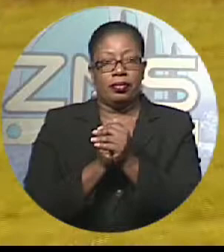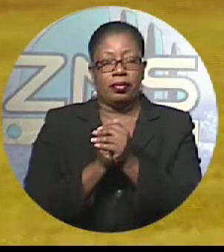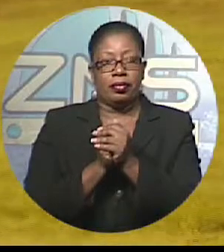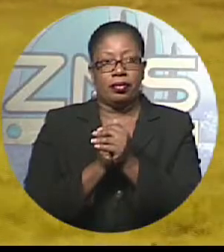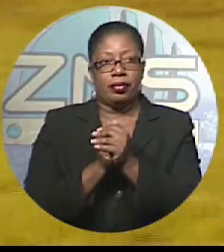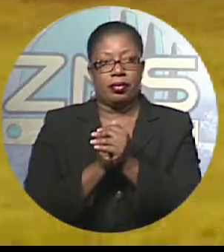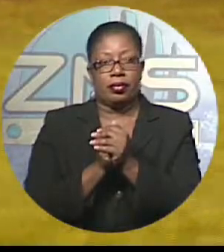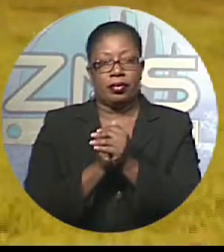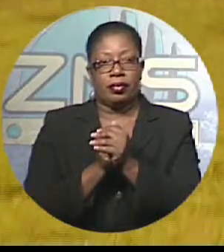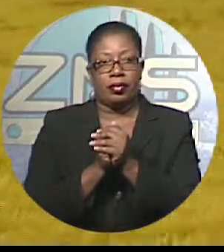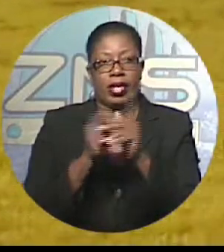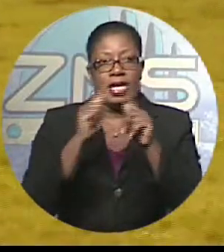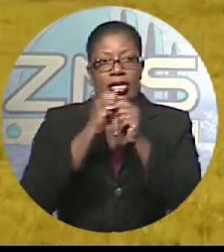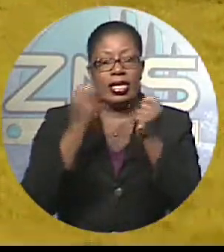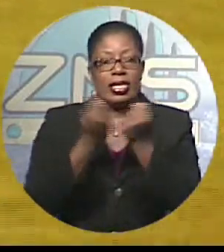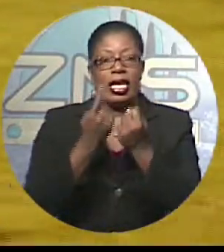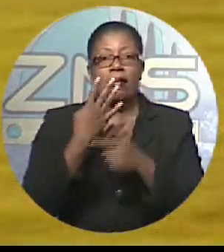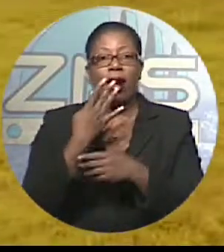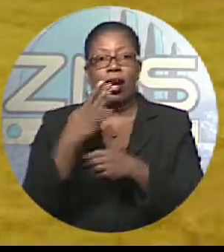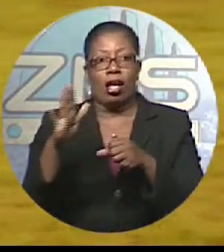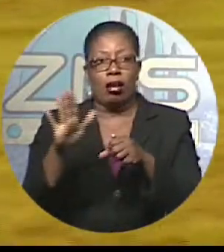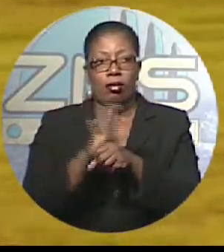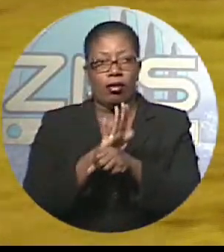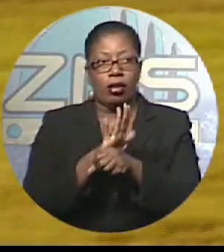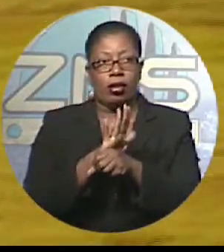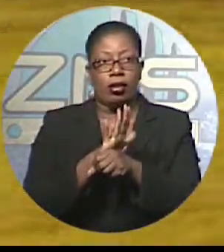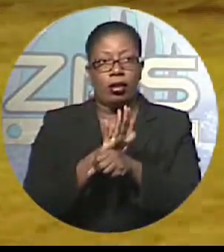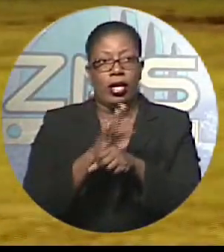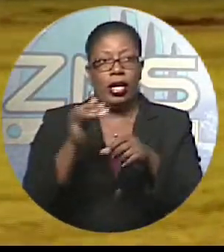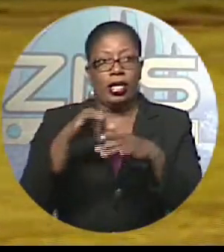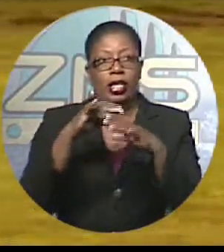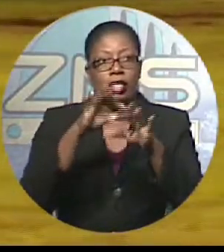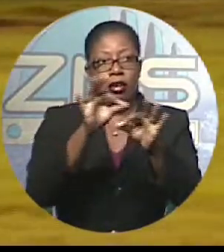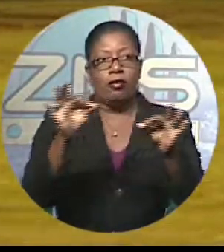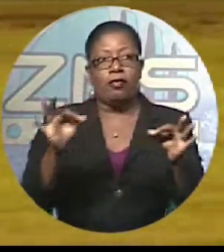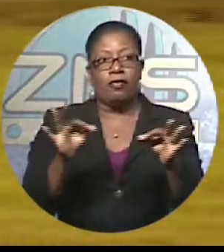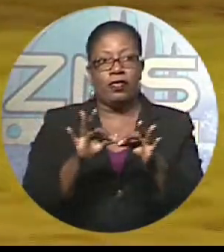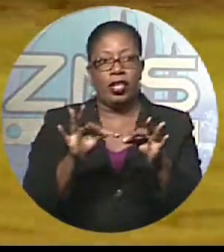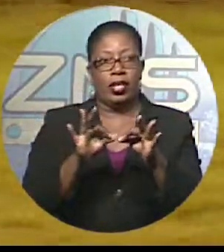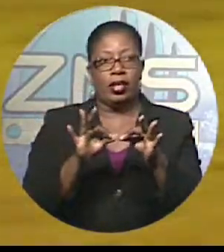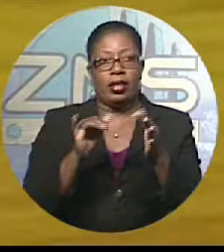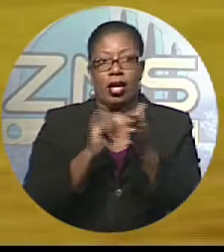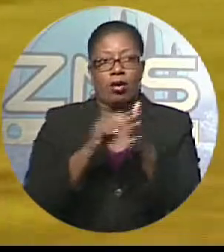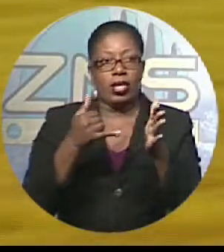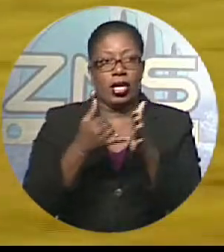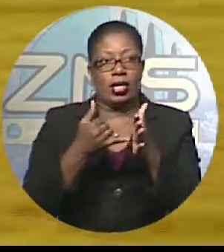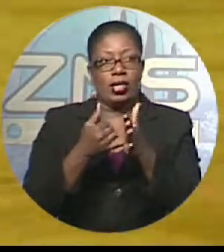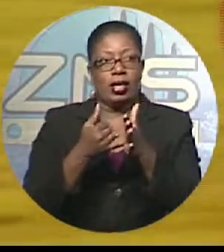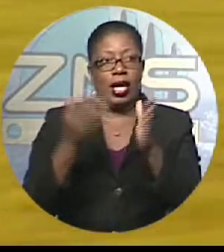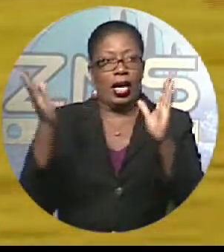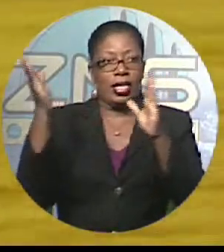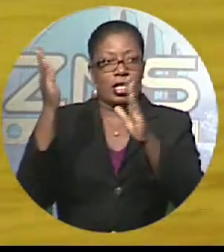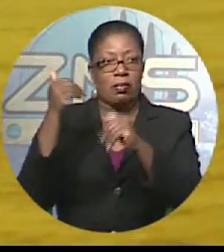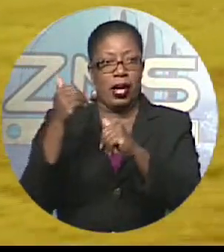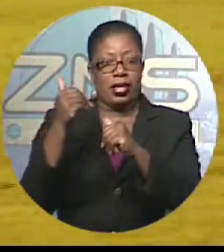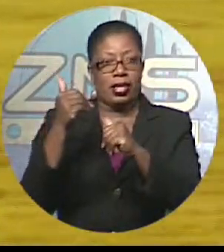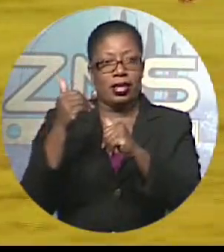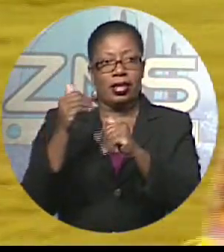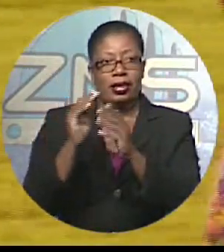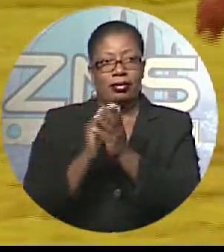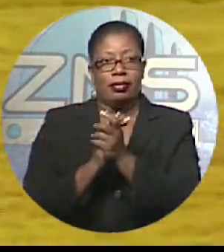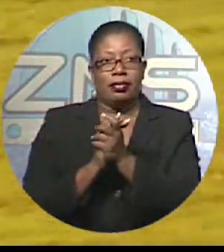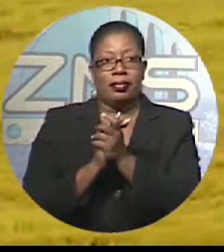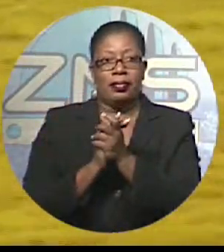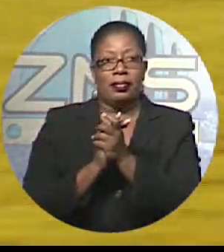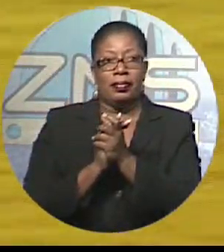As usual, Team Colorful brought the party to the field, but that was all they brought, and as expected, Julian and